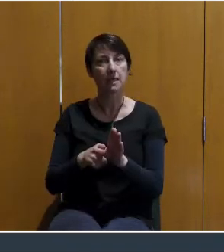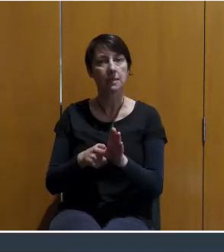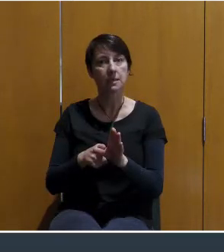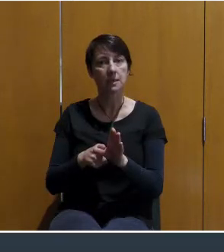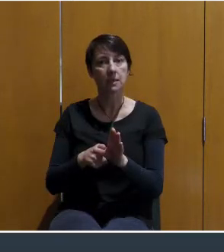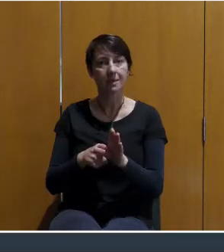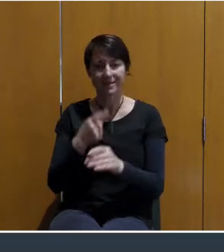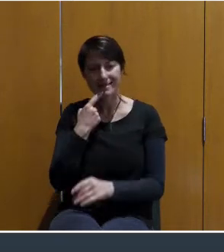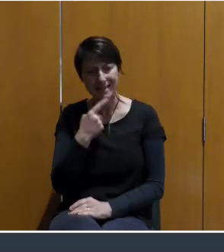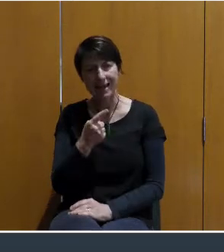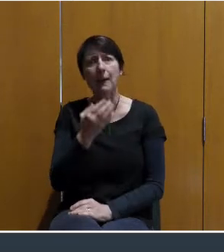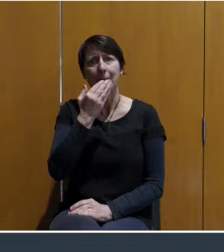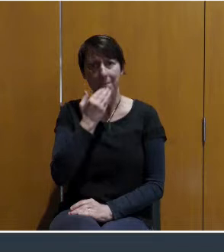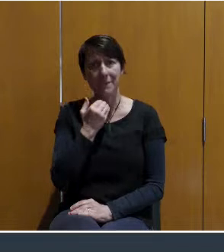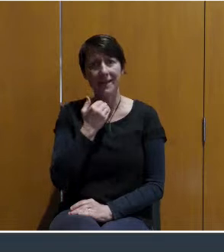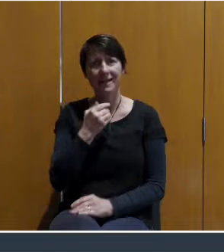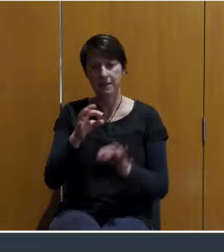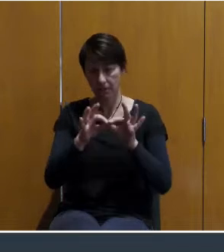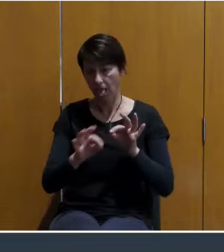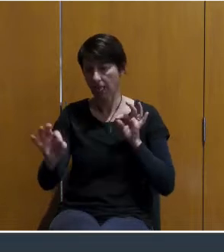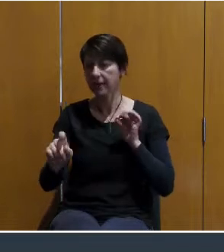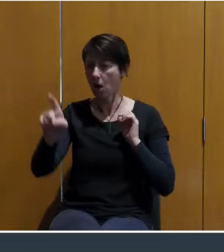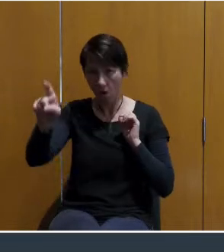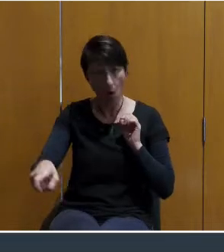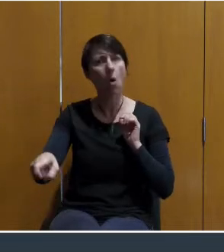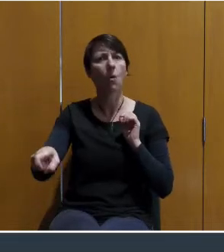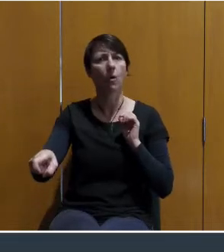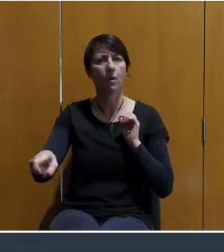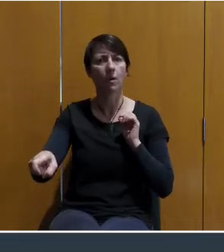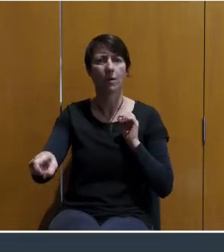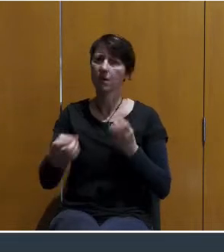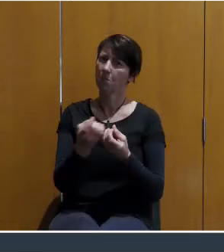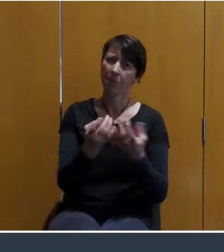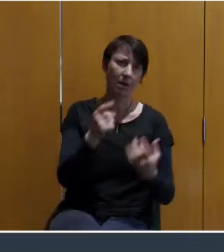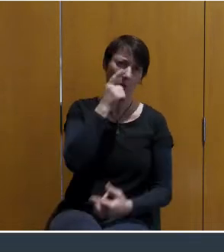nobody, but there are plenty who don't take any notice of it.